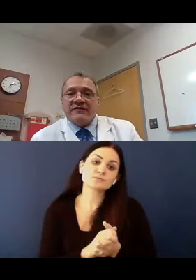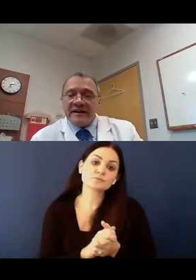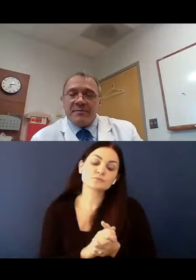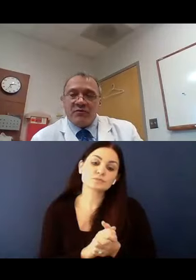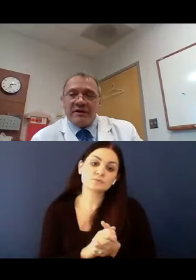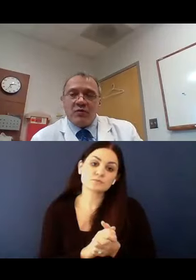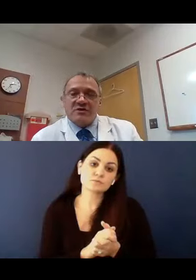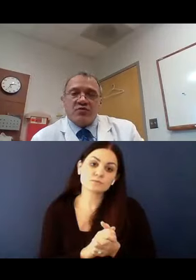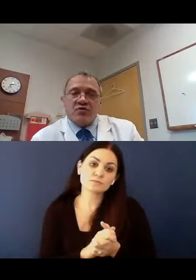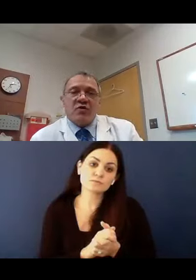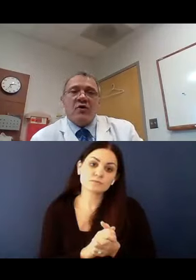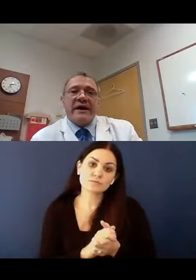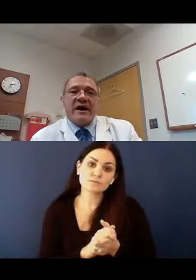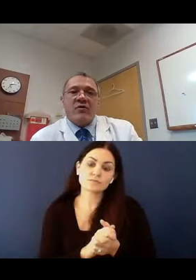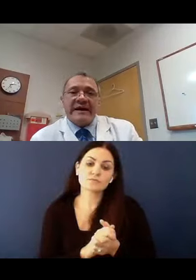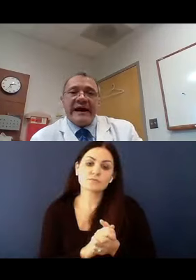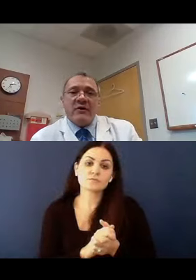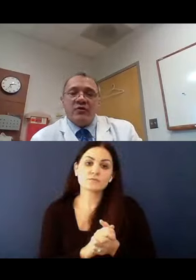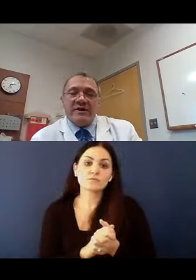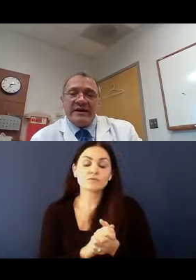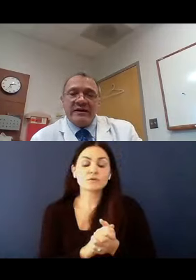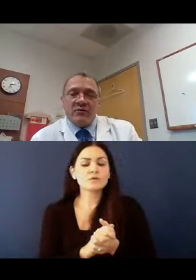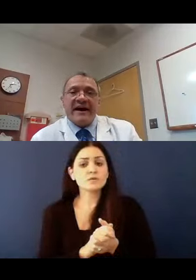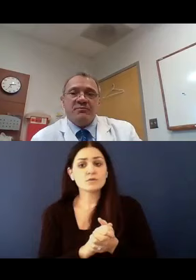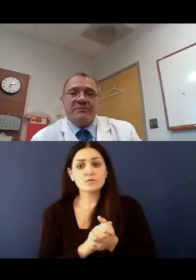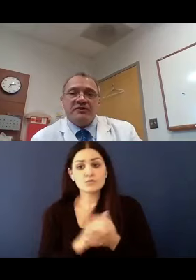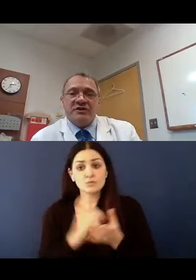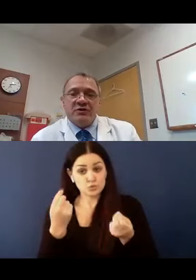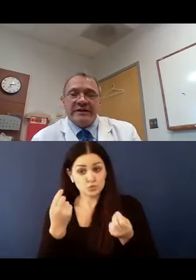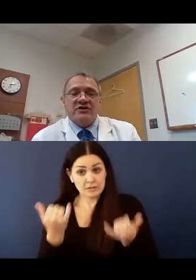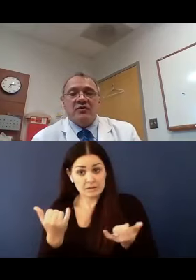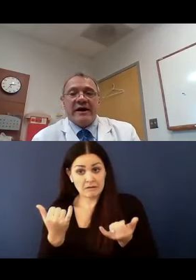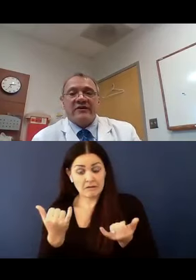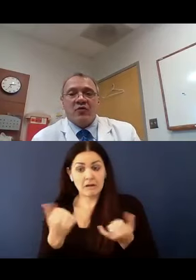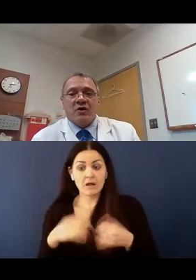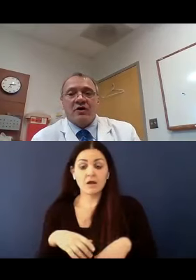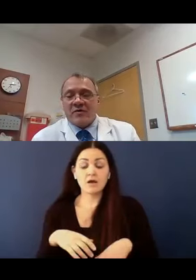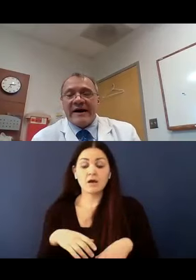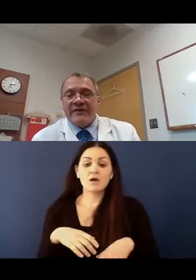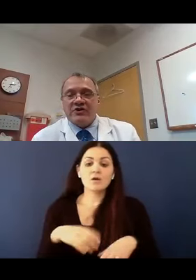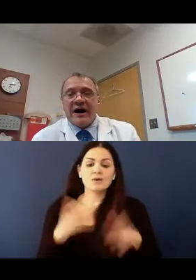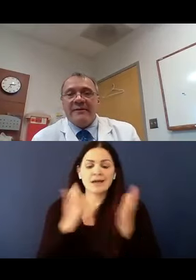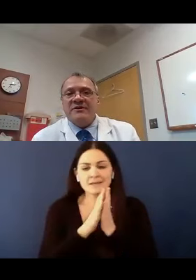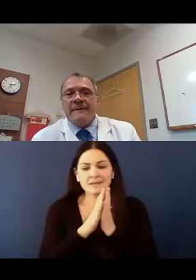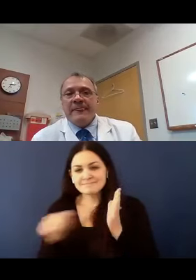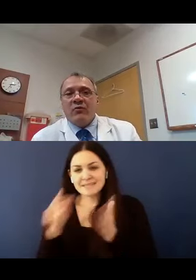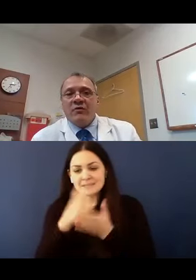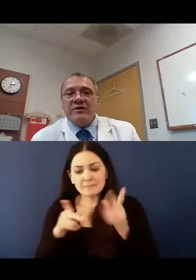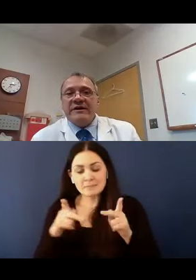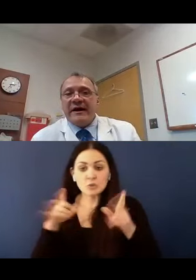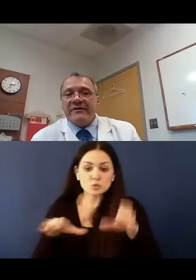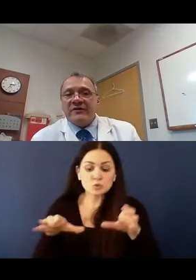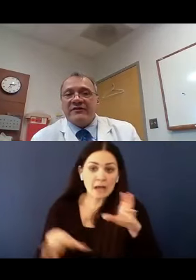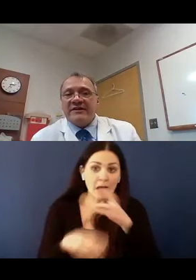We are developing what's going on right now is one thing that we've asked people to do is do extra work around their jobs. What